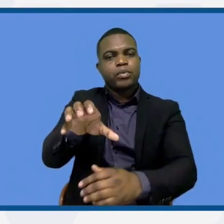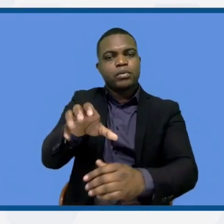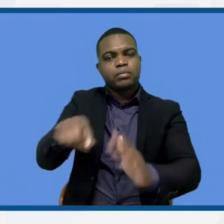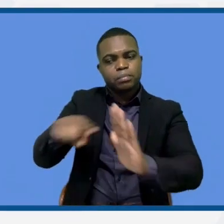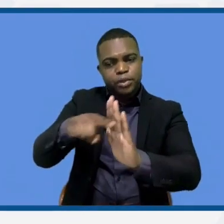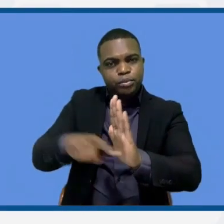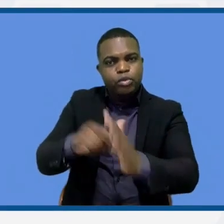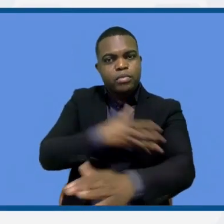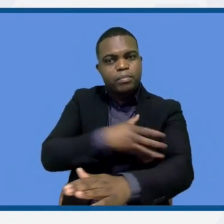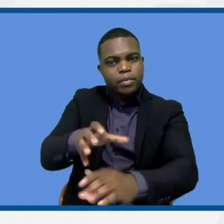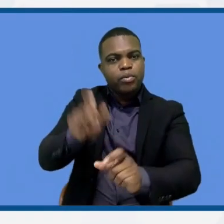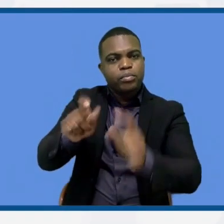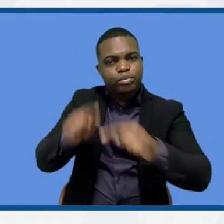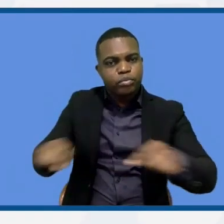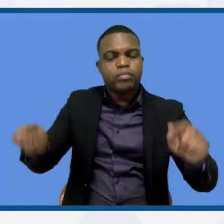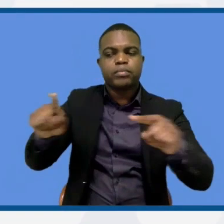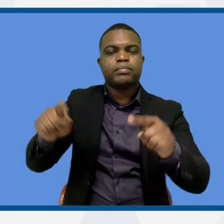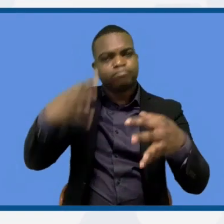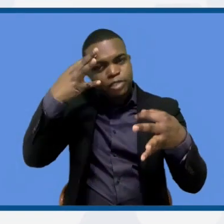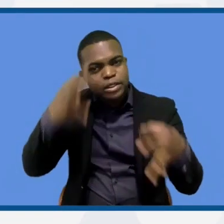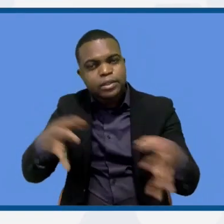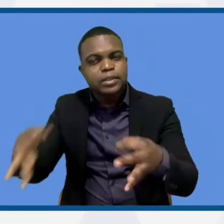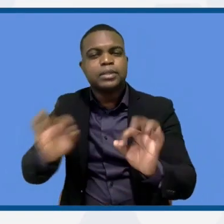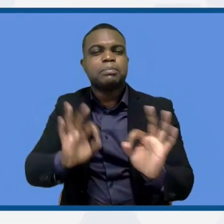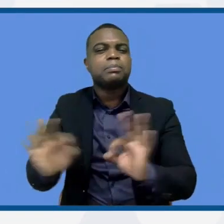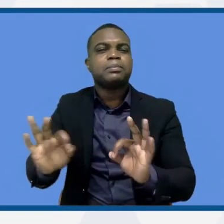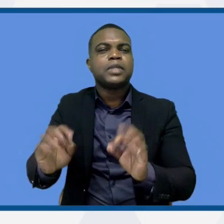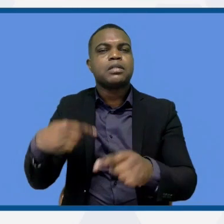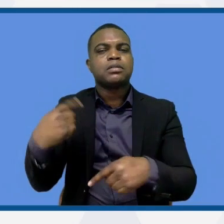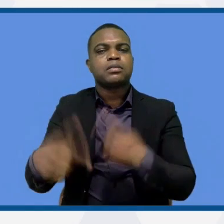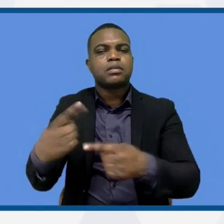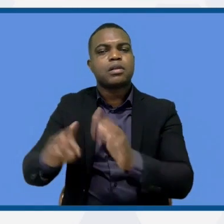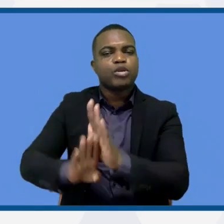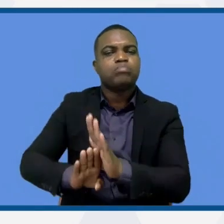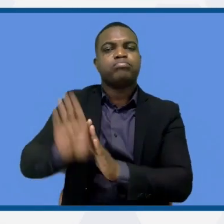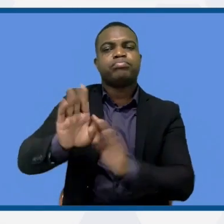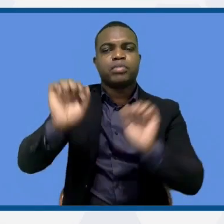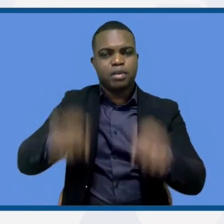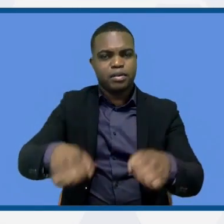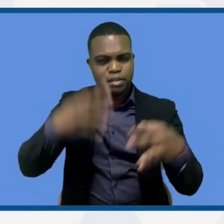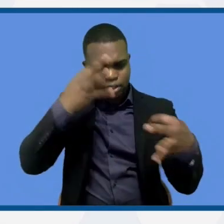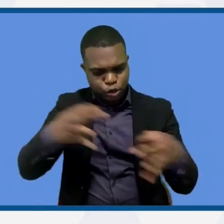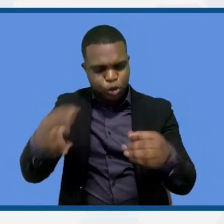tackle climate situations in their communities. Next slide, please.